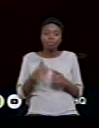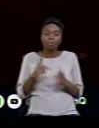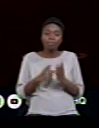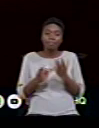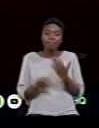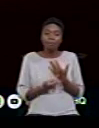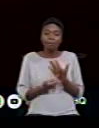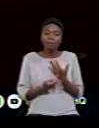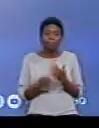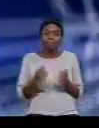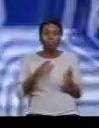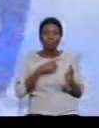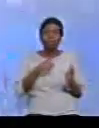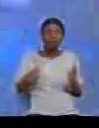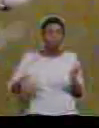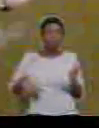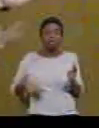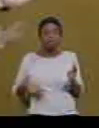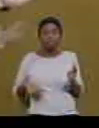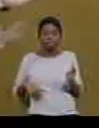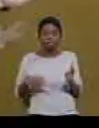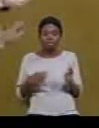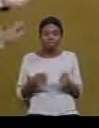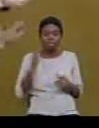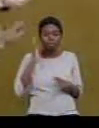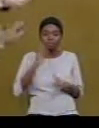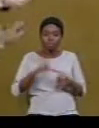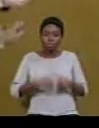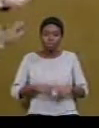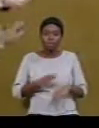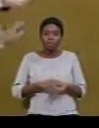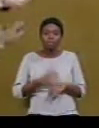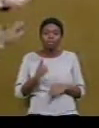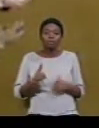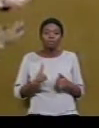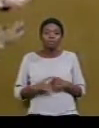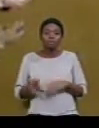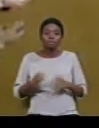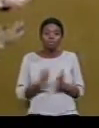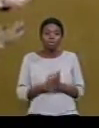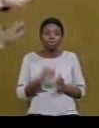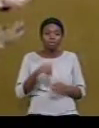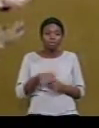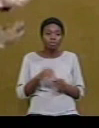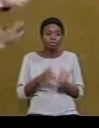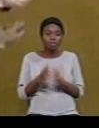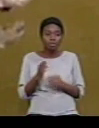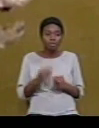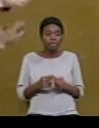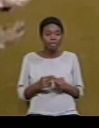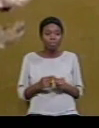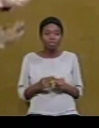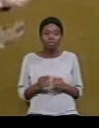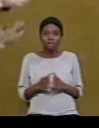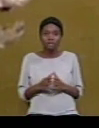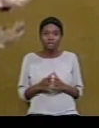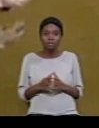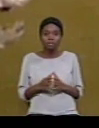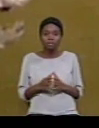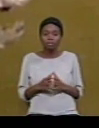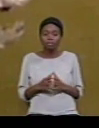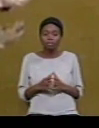crusade. The Lord will depend on you to do that in Jesus' name. And as you do it, the